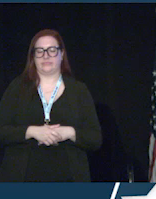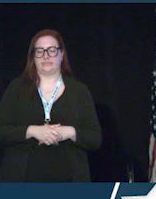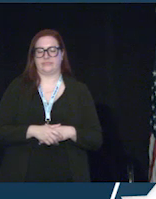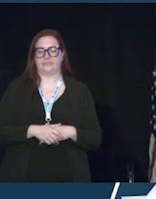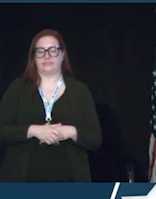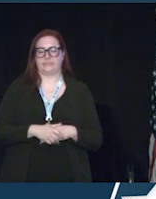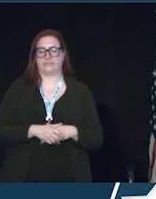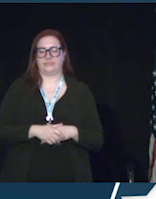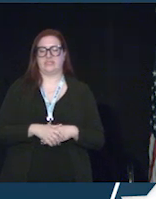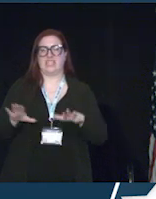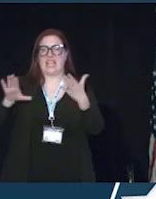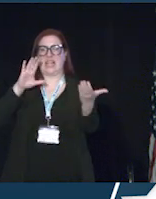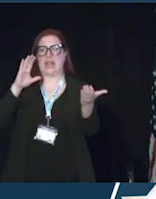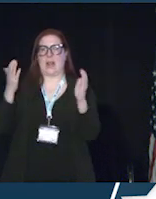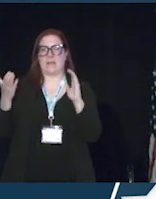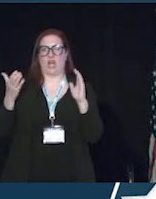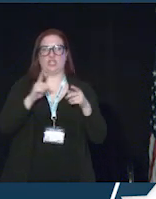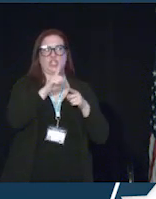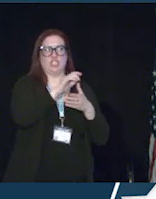hour.